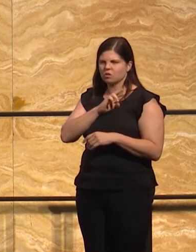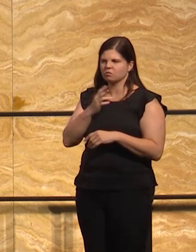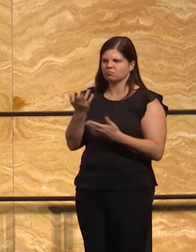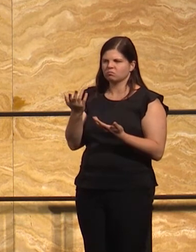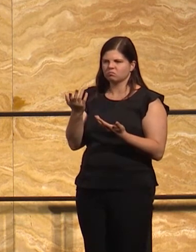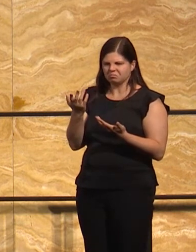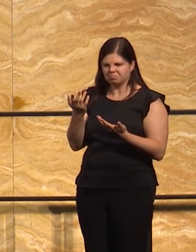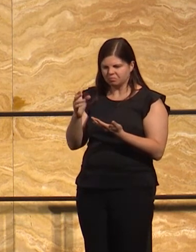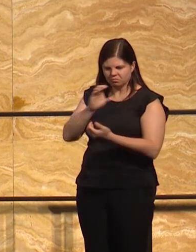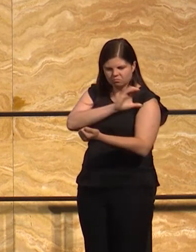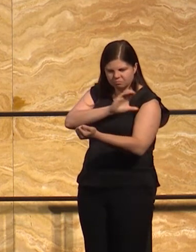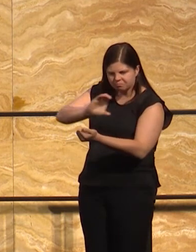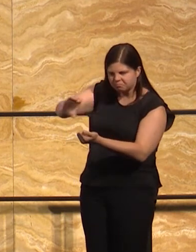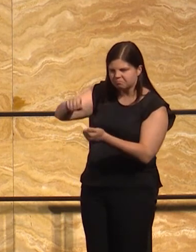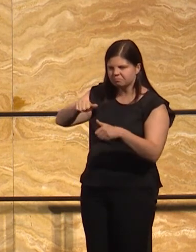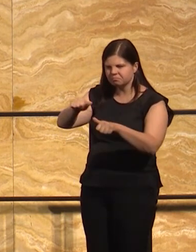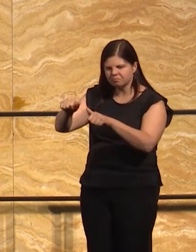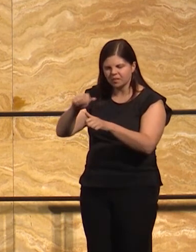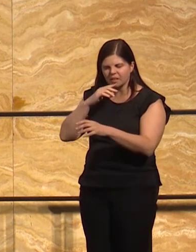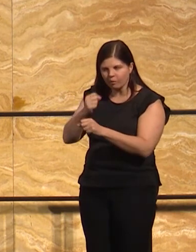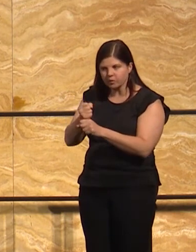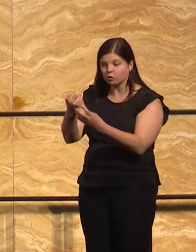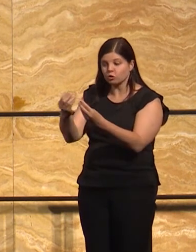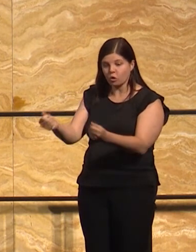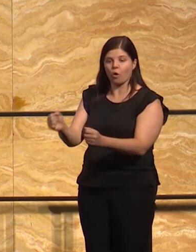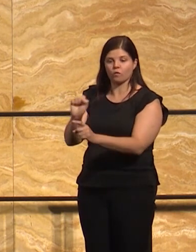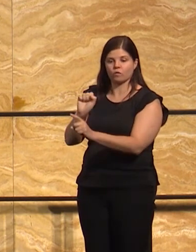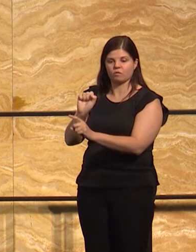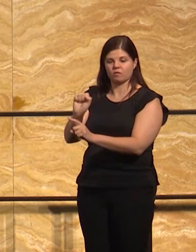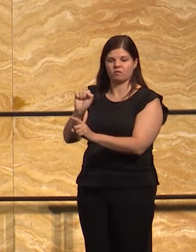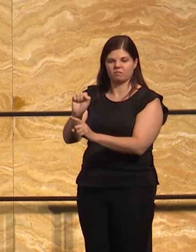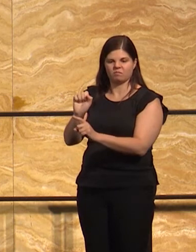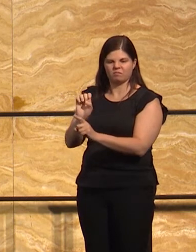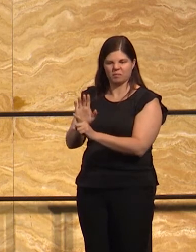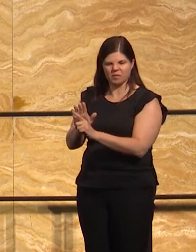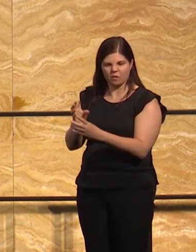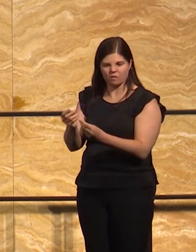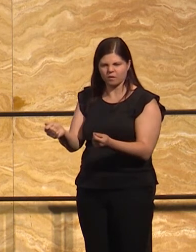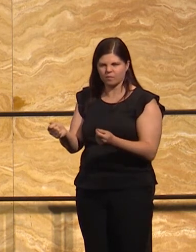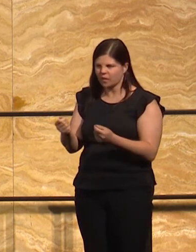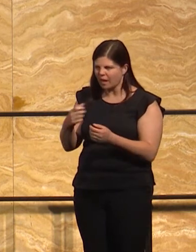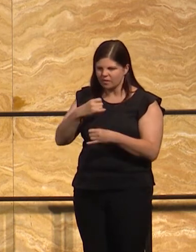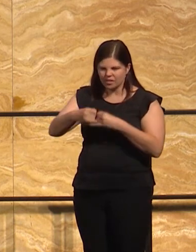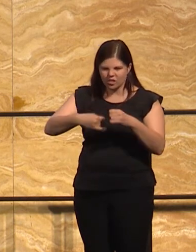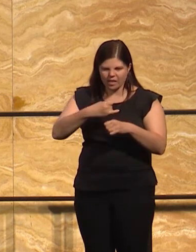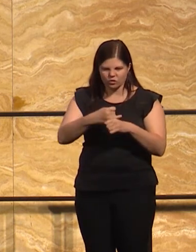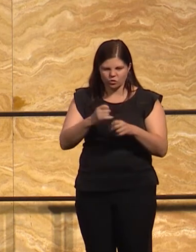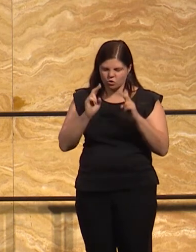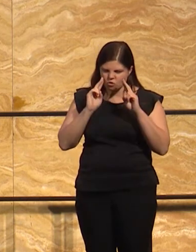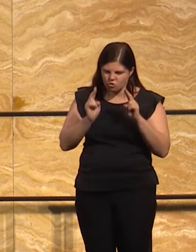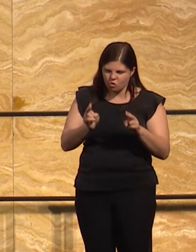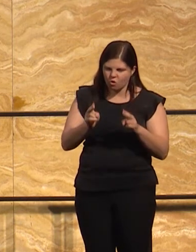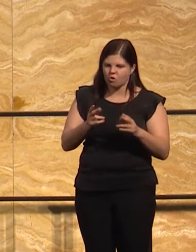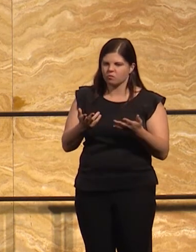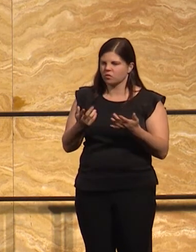resolve their own conflicts? I mean, is it those international norms? Are there other ways of, I guess, disrupting that